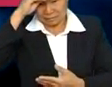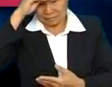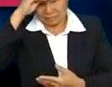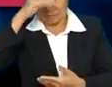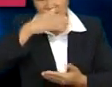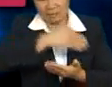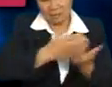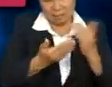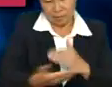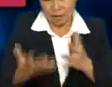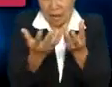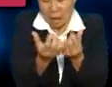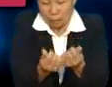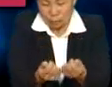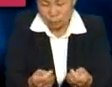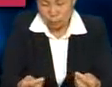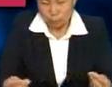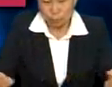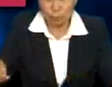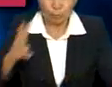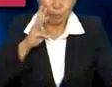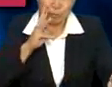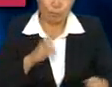some materials absorb water.